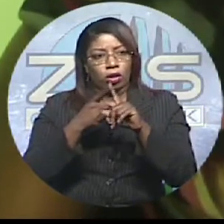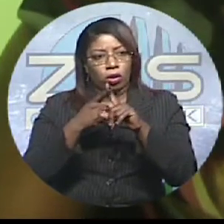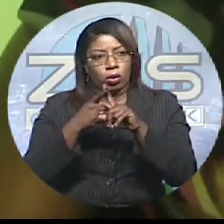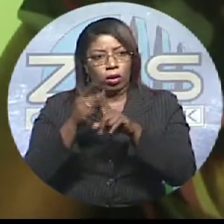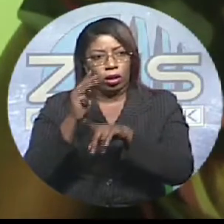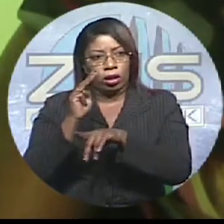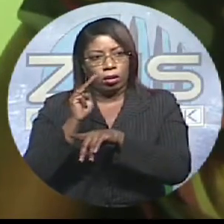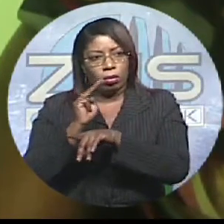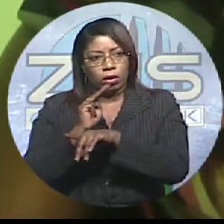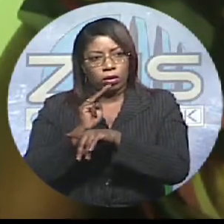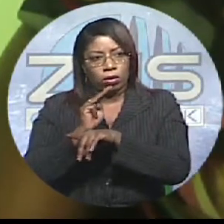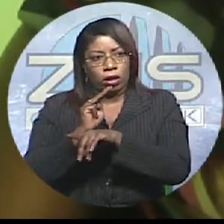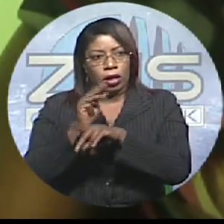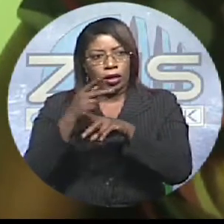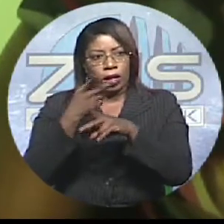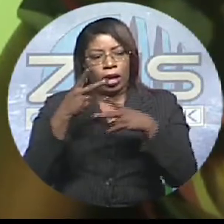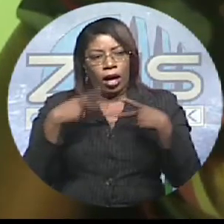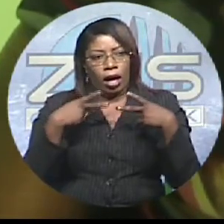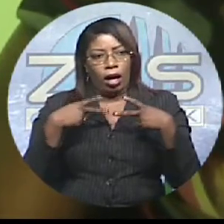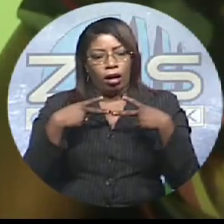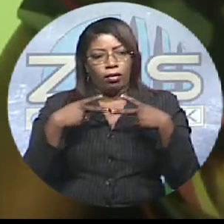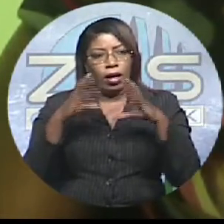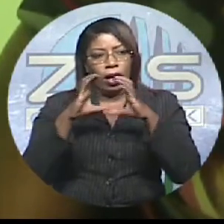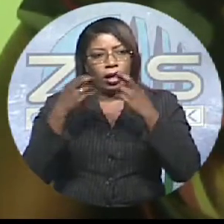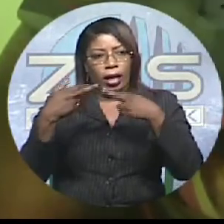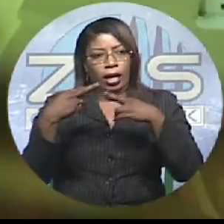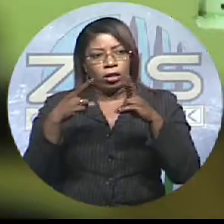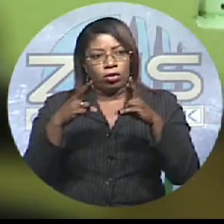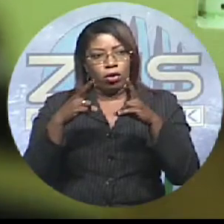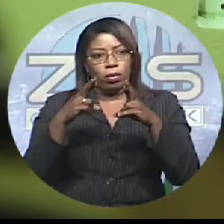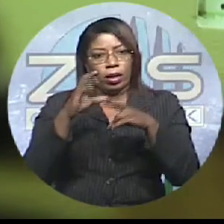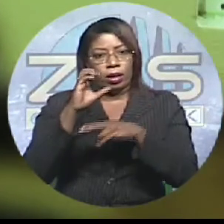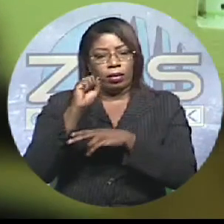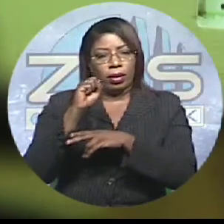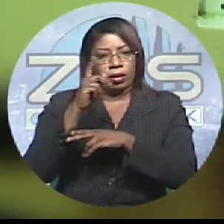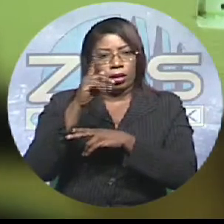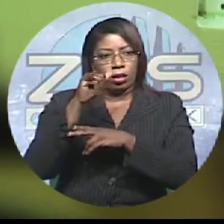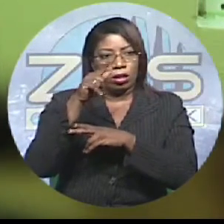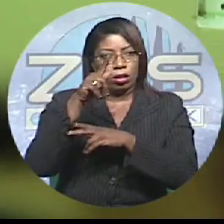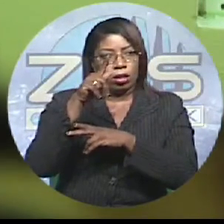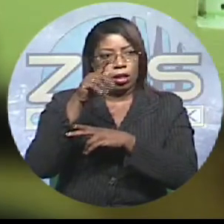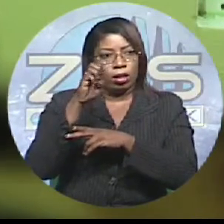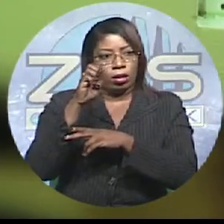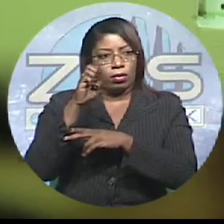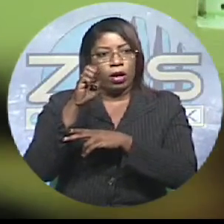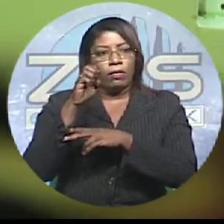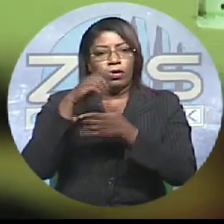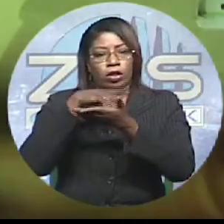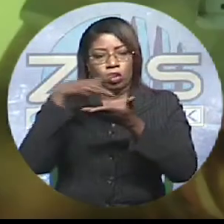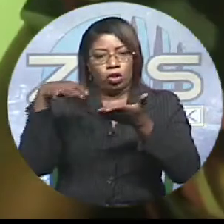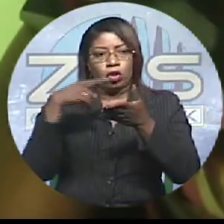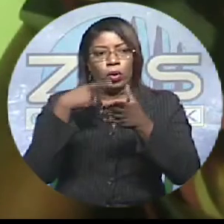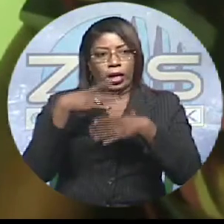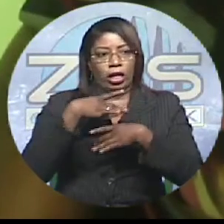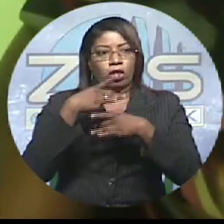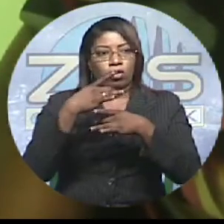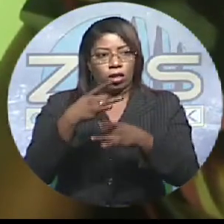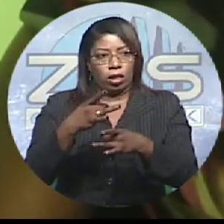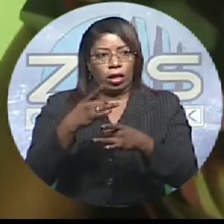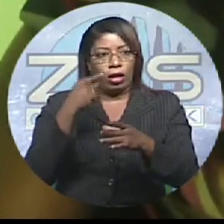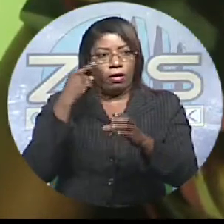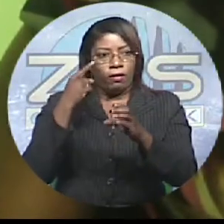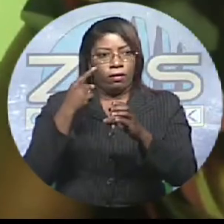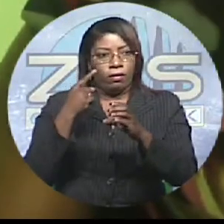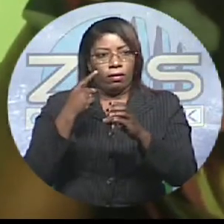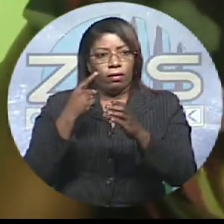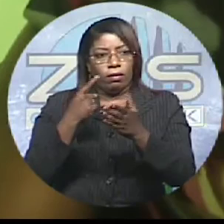be conference classrooms via Skype for students who are interested in those areas. Because I know for a fact in